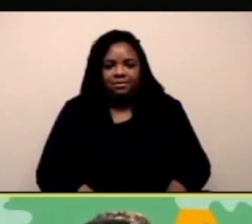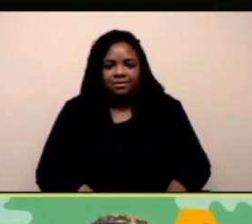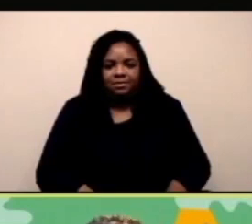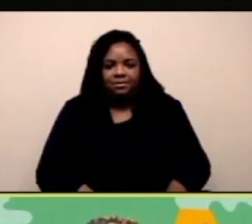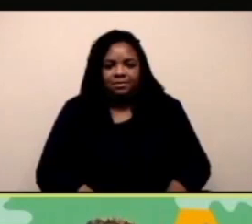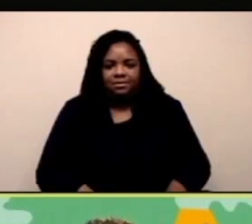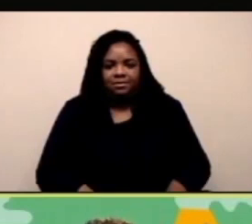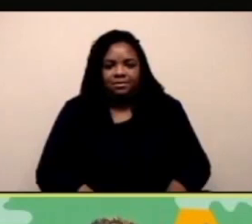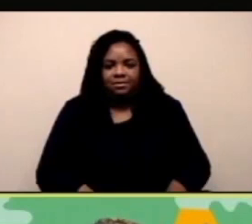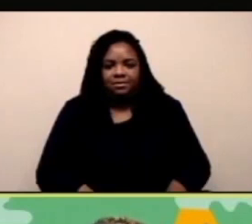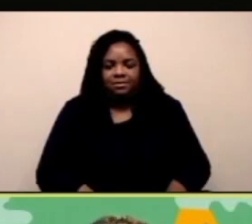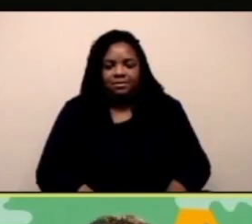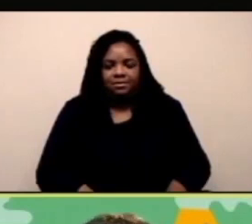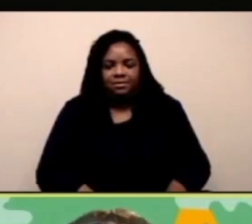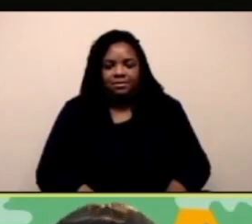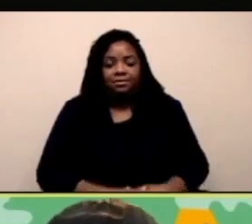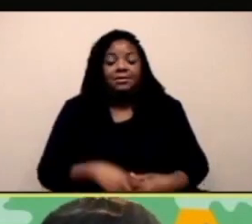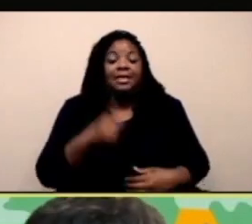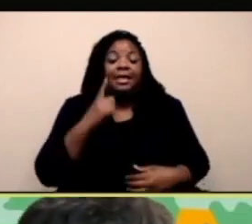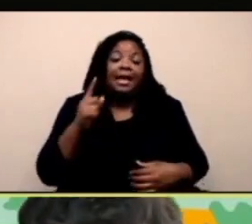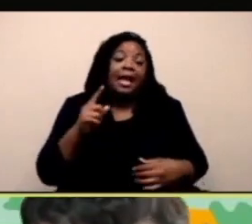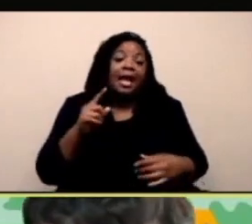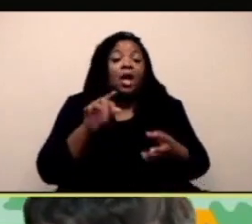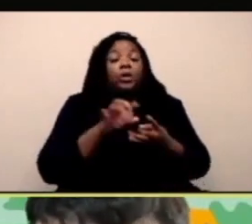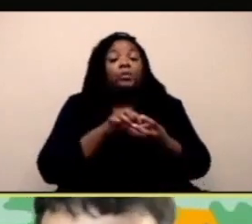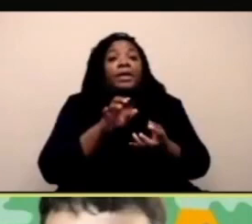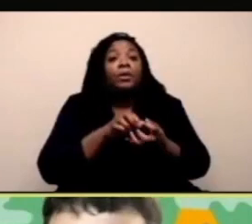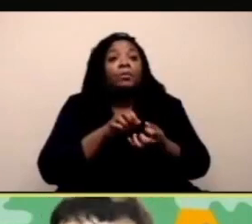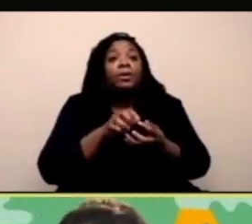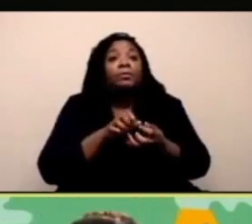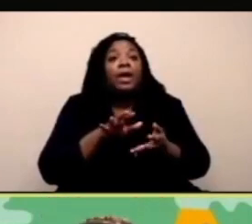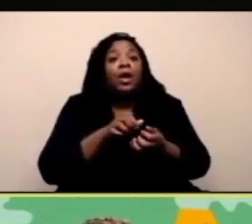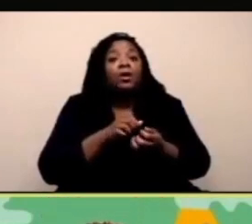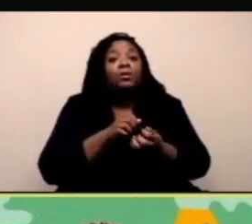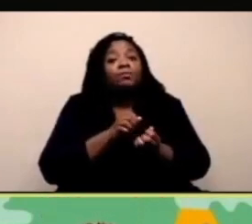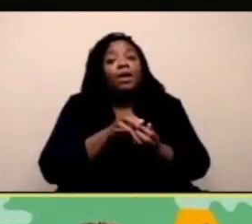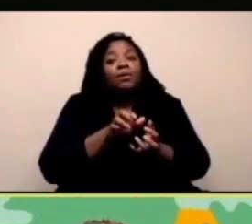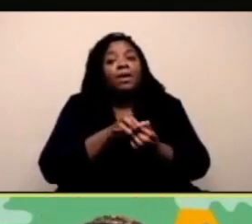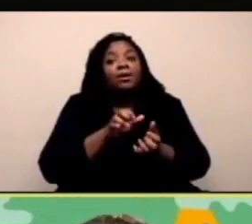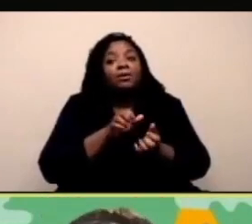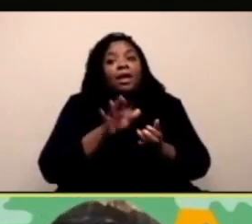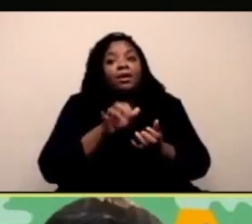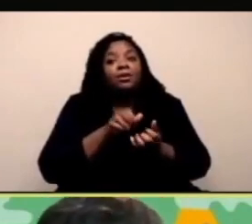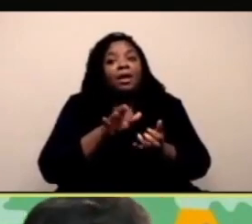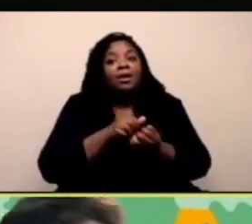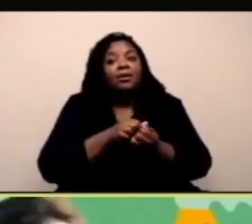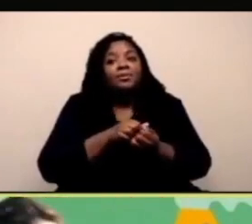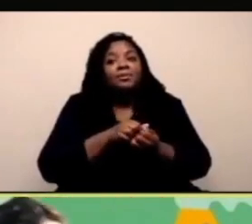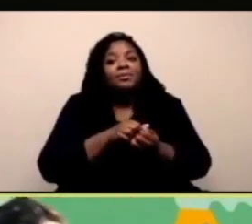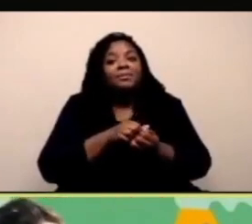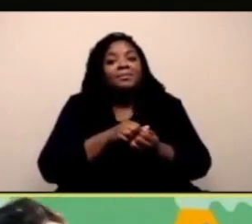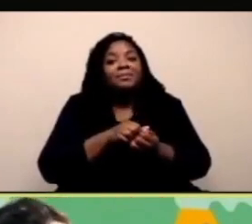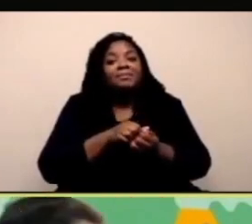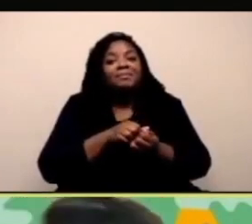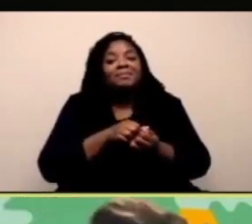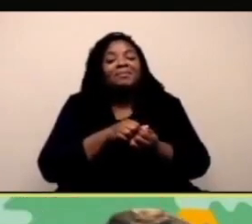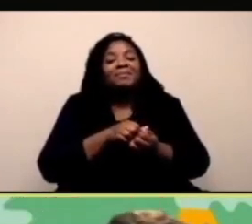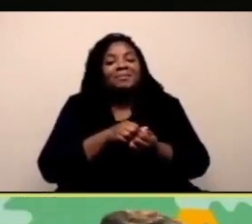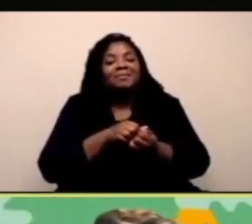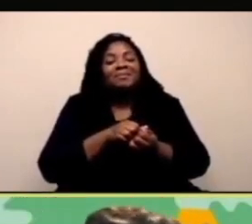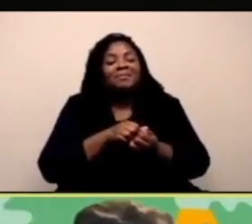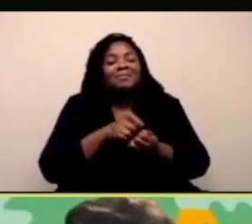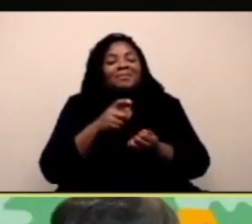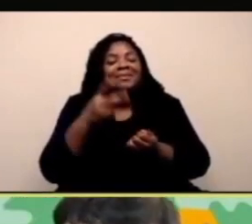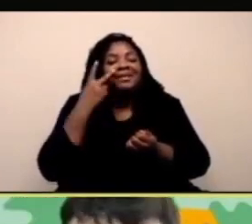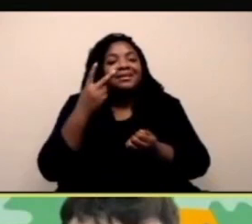And now, meow, meow, meow, meow, meow, meow, meow, meow, meow. As you can see, my